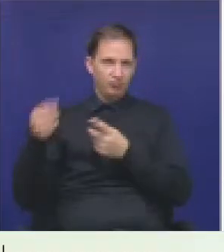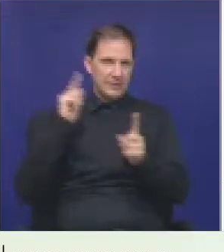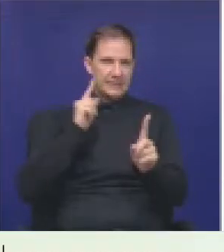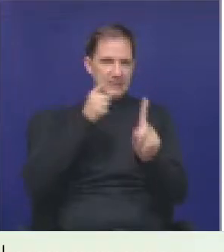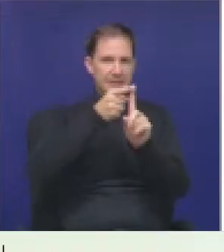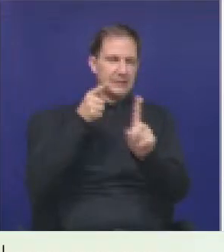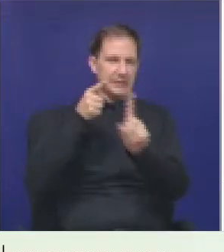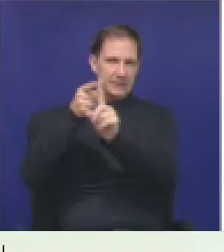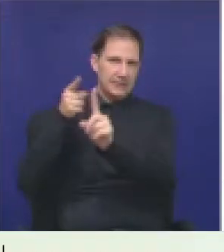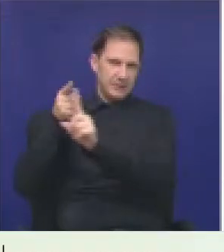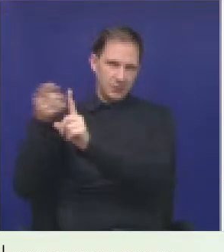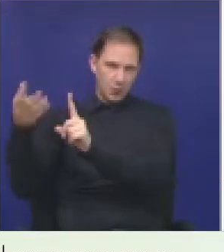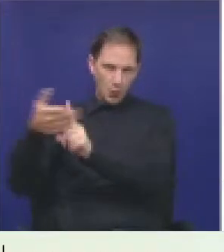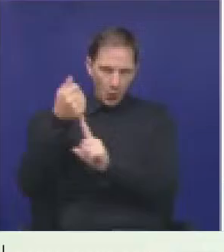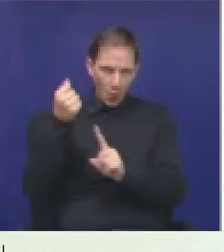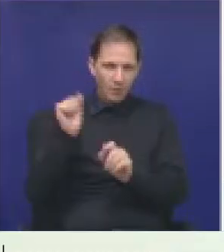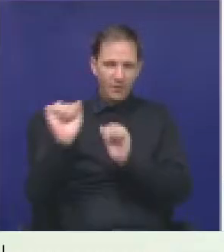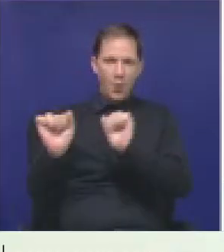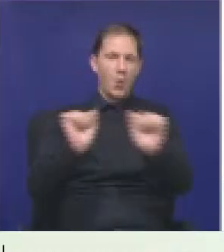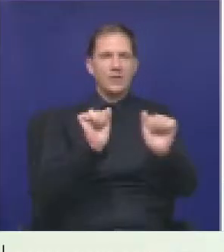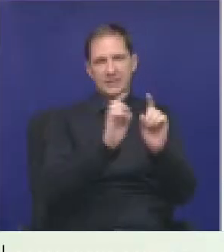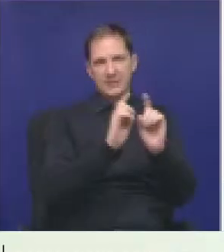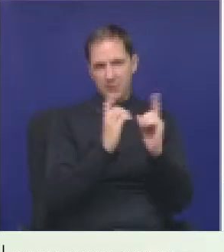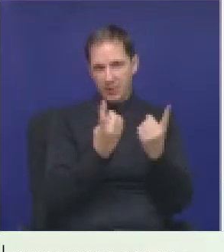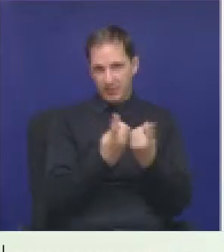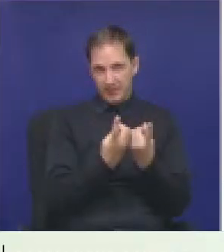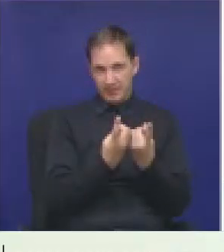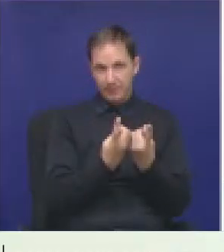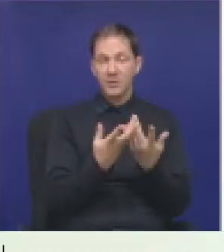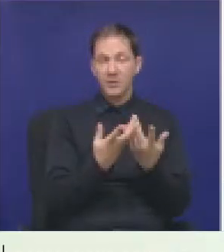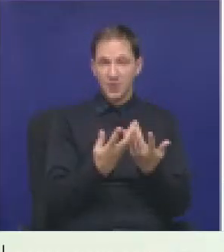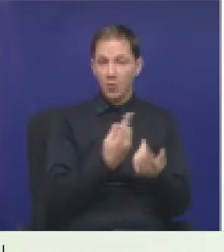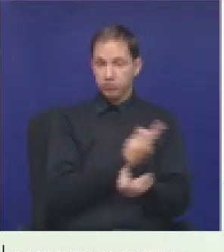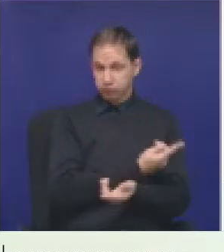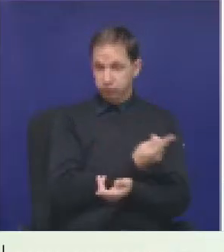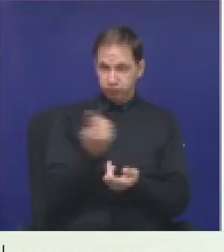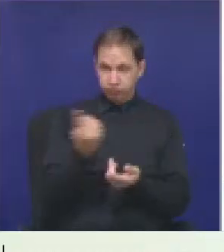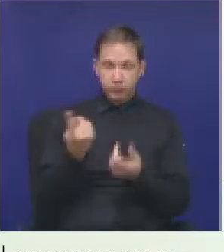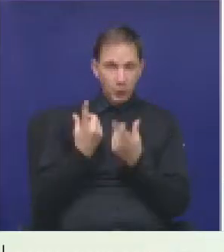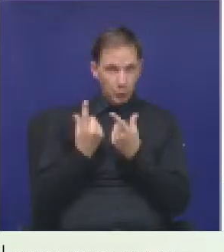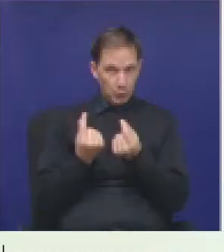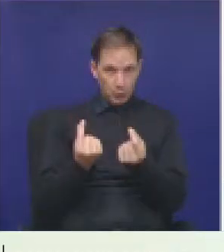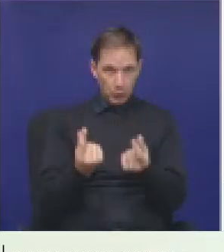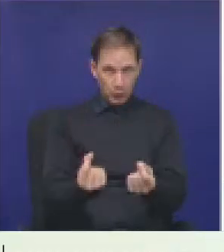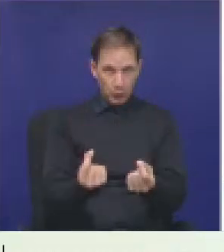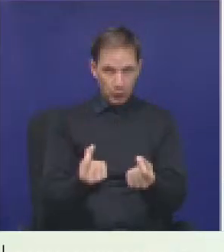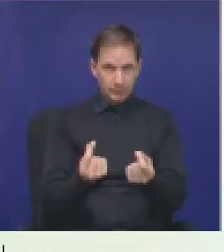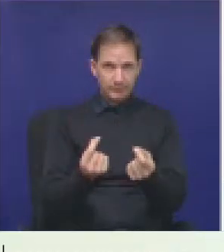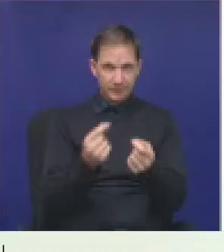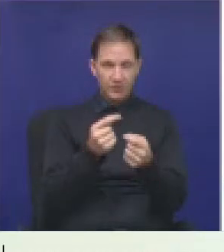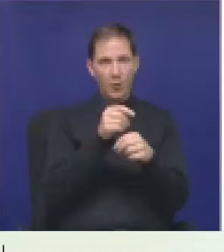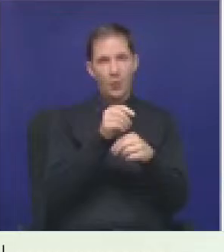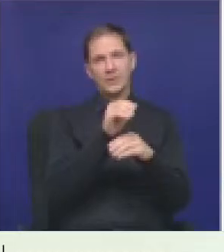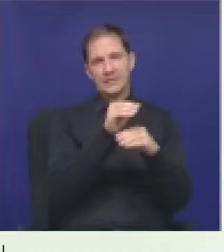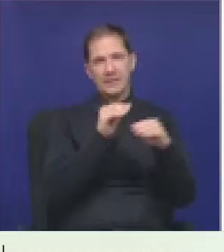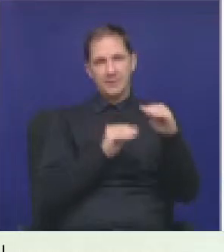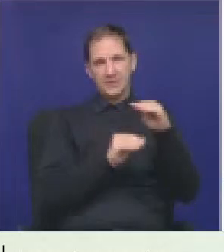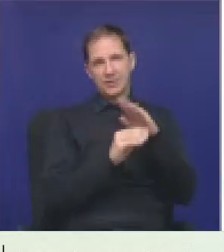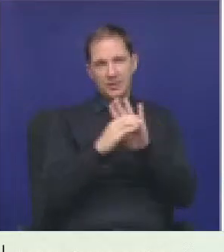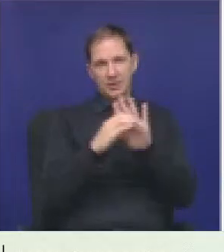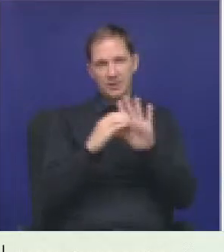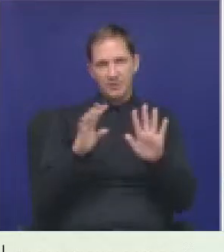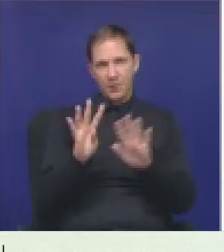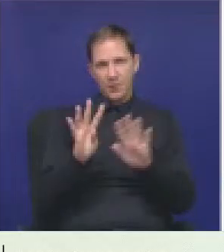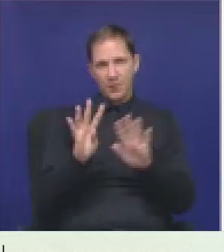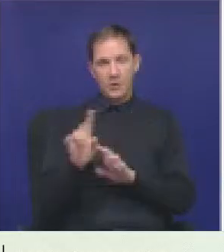the department's vote. The Statistician General have complied with the provision of subsection 4, and the Portfolio Committee